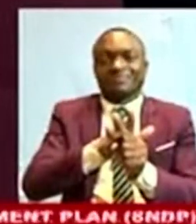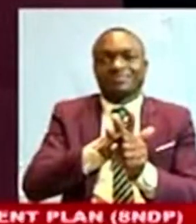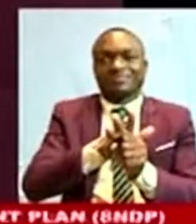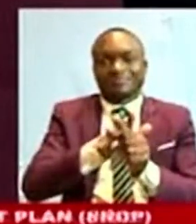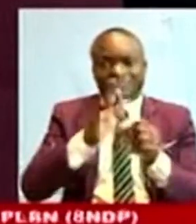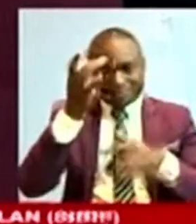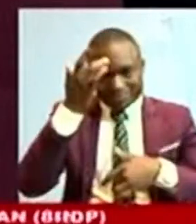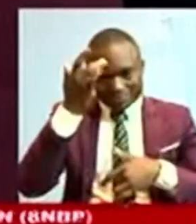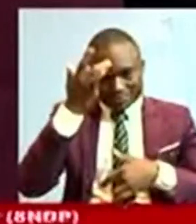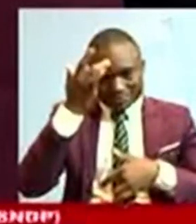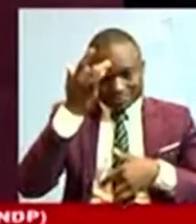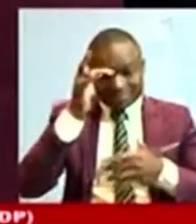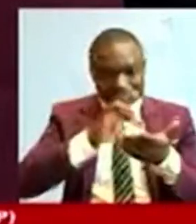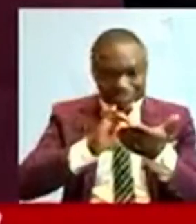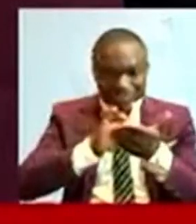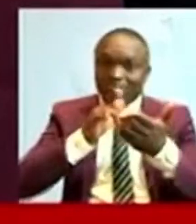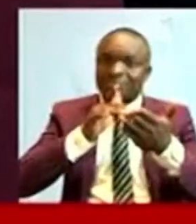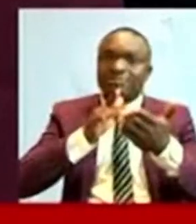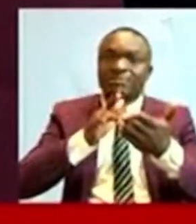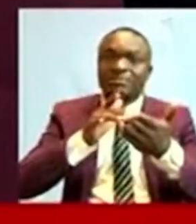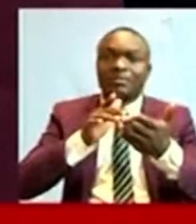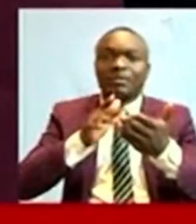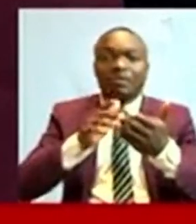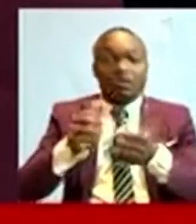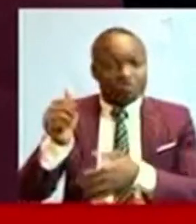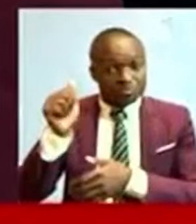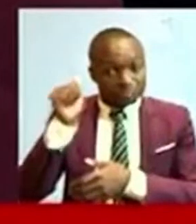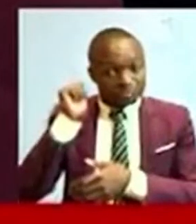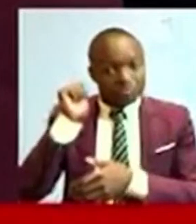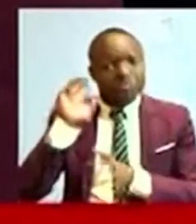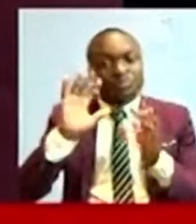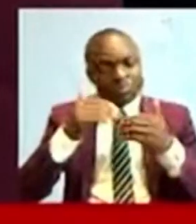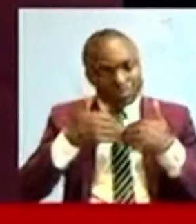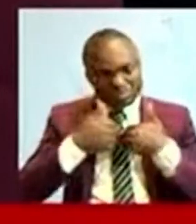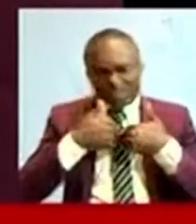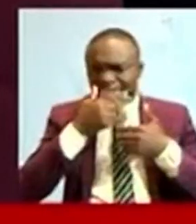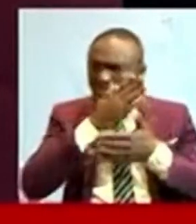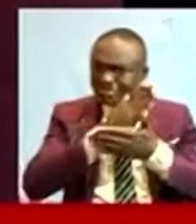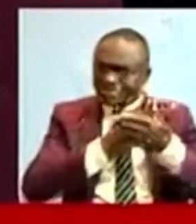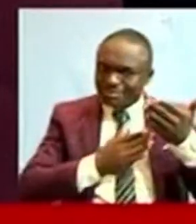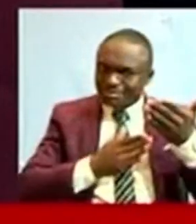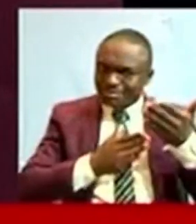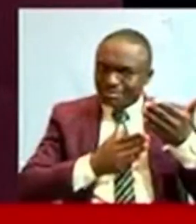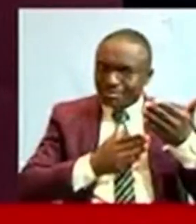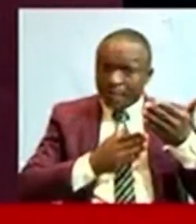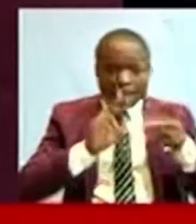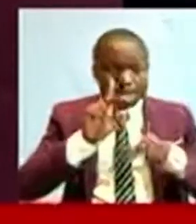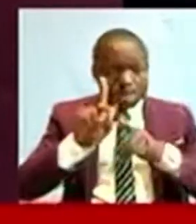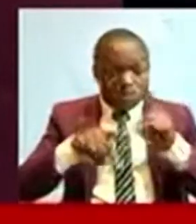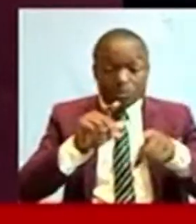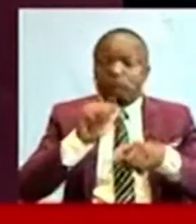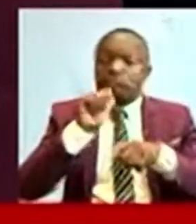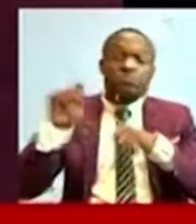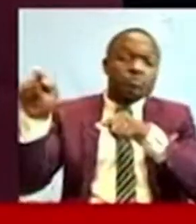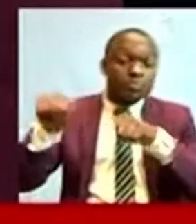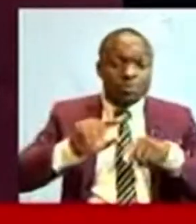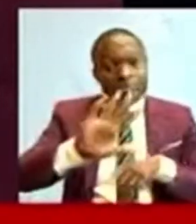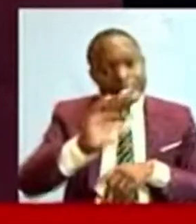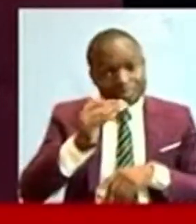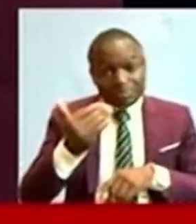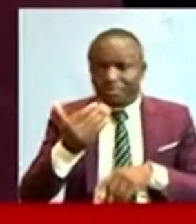resistance patterns. We have had some of the people not coming back to the